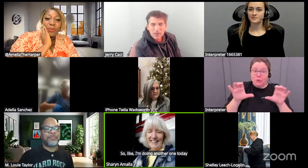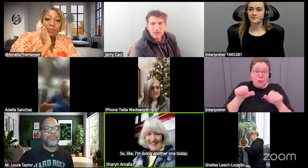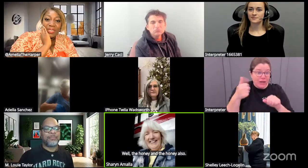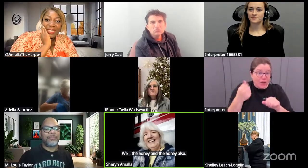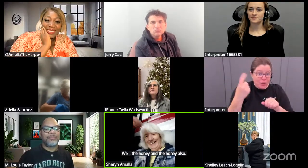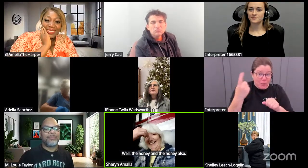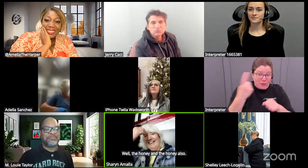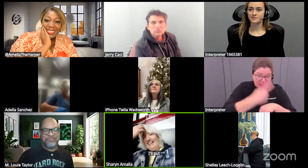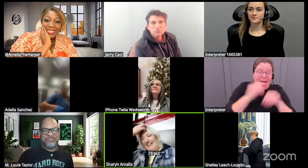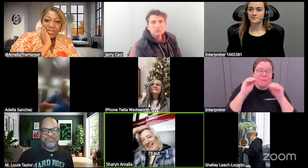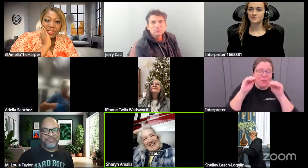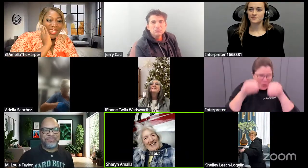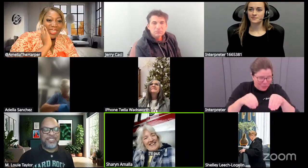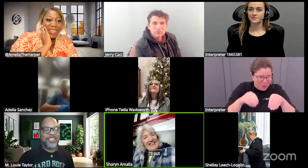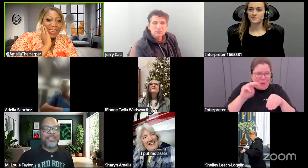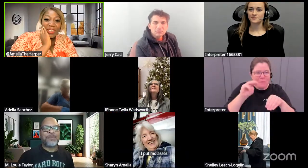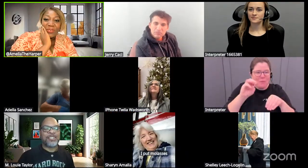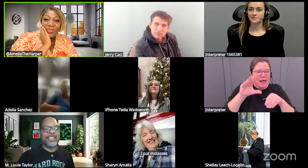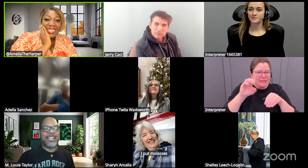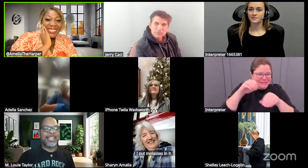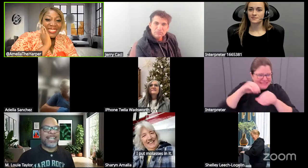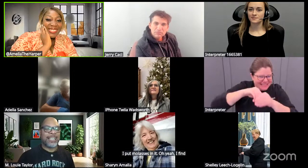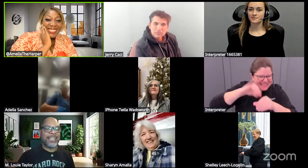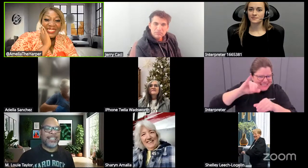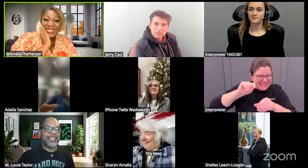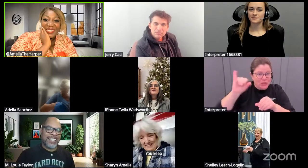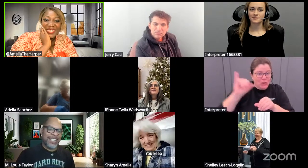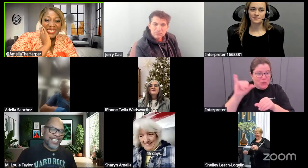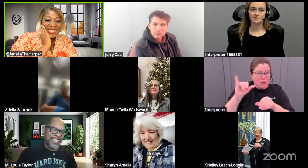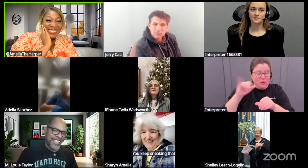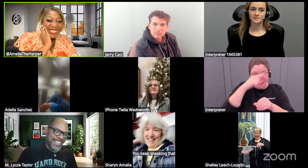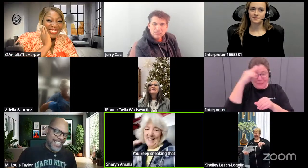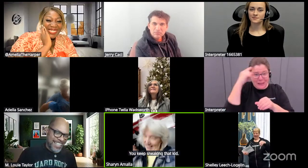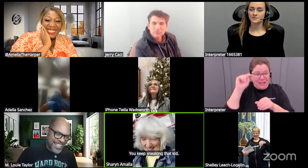put molasses in it. Oh Where yeah, do I you You find keep buy that? ways. sneaking that kid.